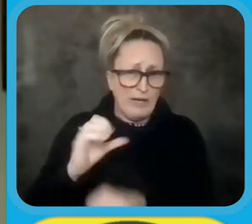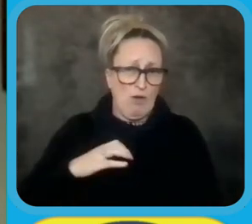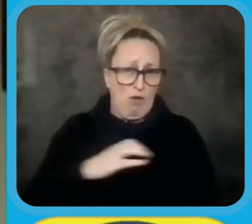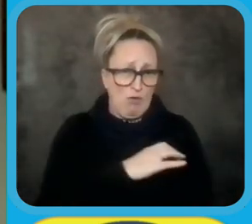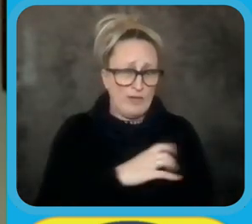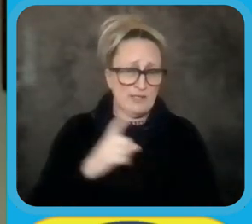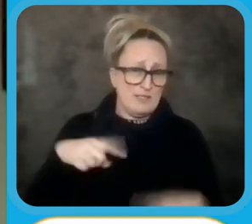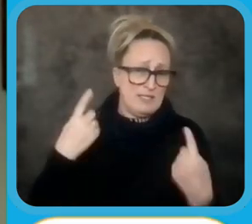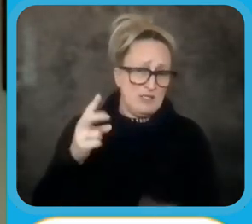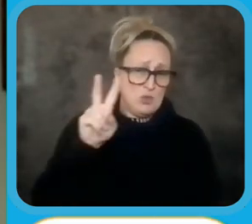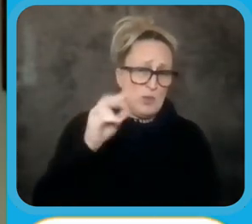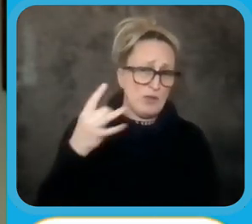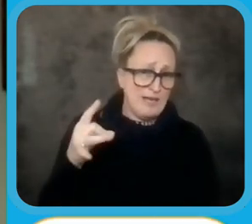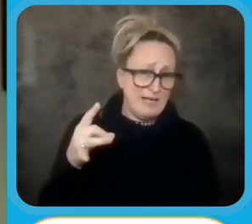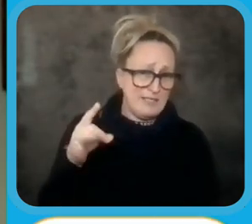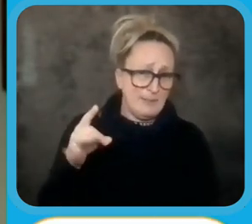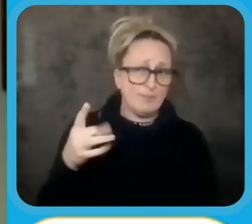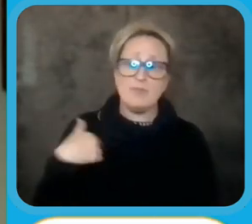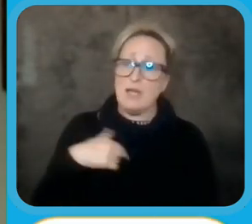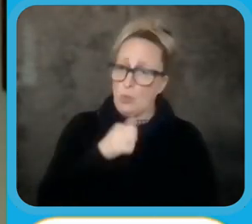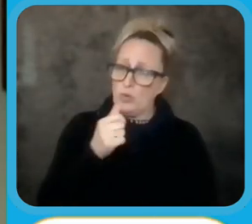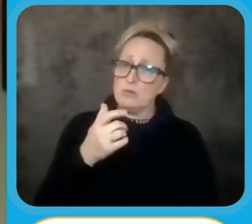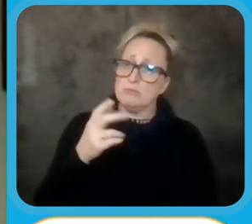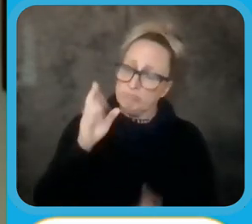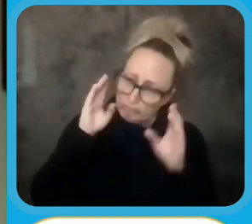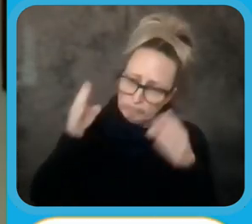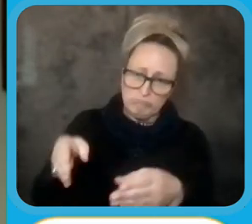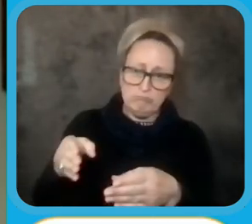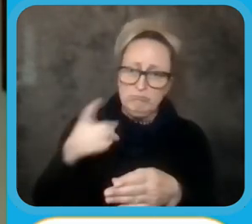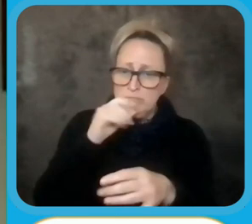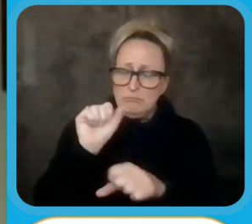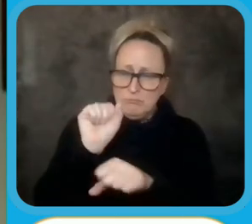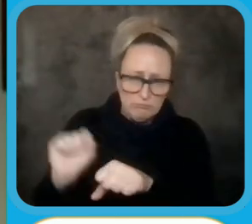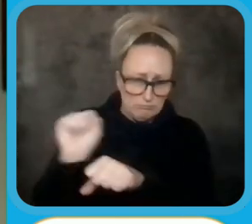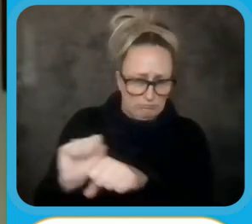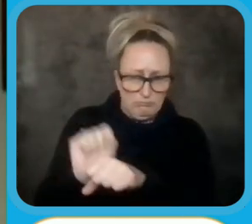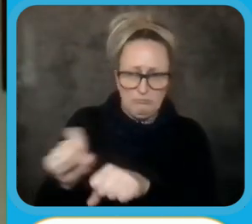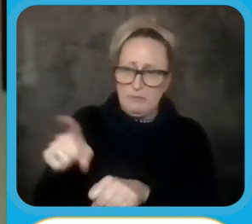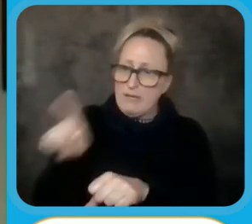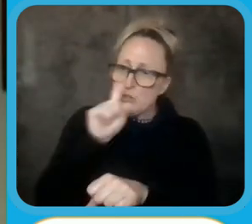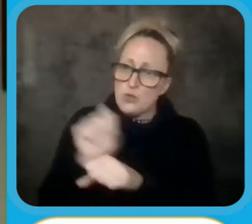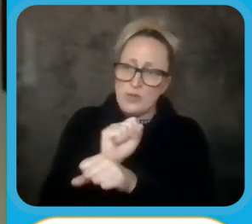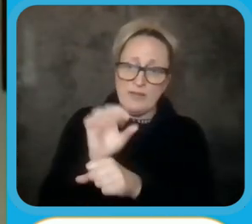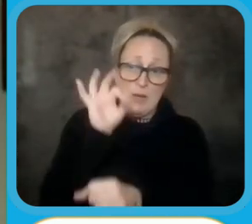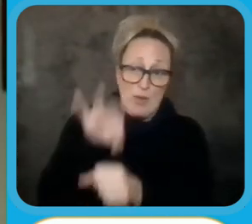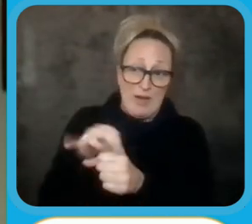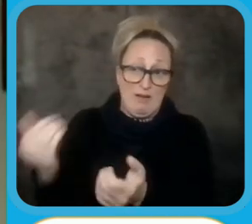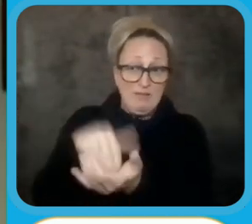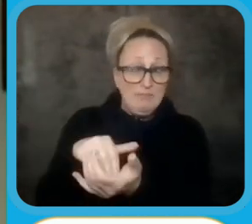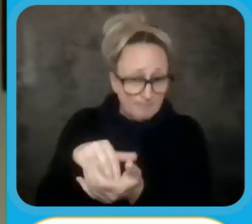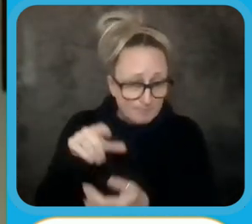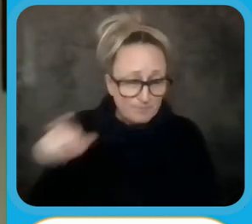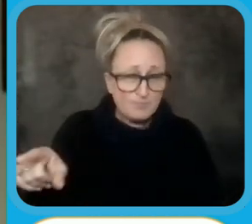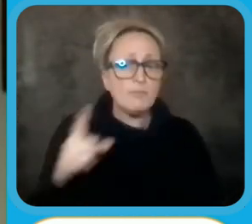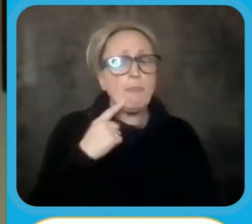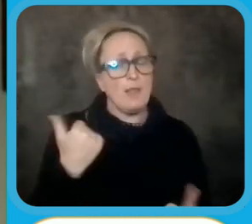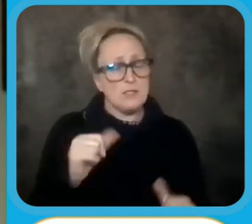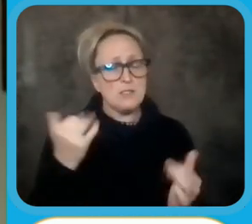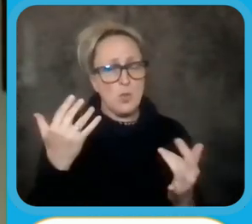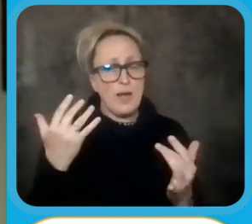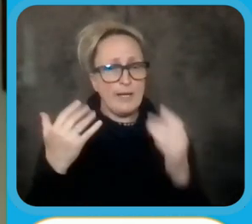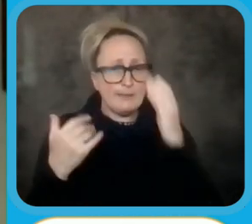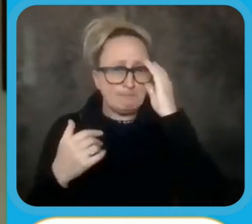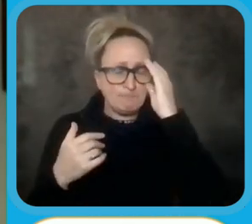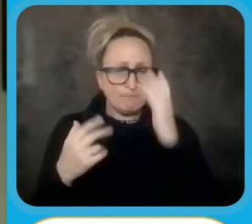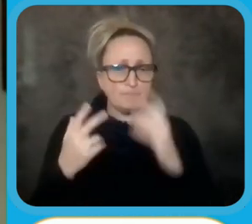since 2018, and we're very focused on making sure they win re-election. We're still waiting to